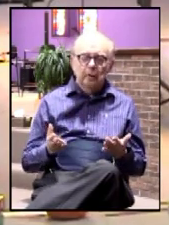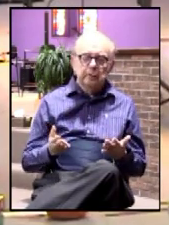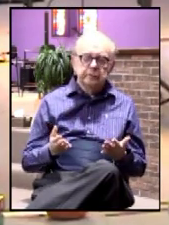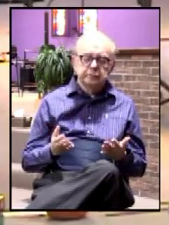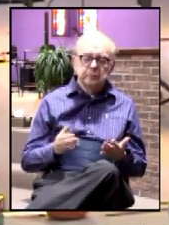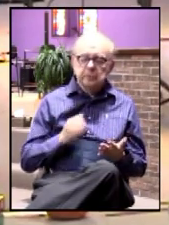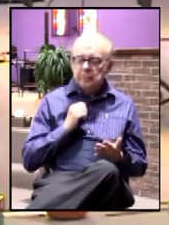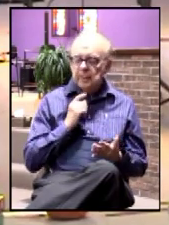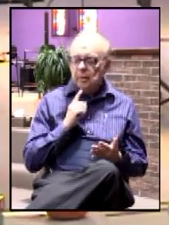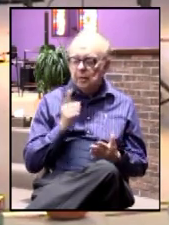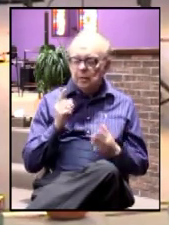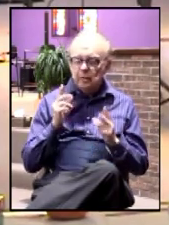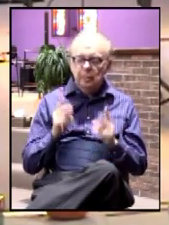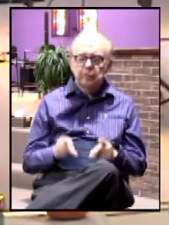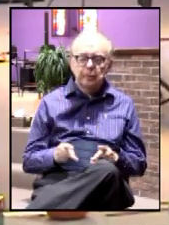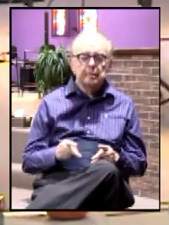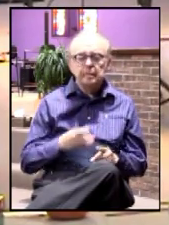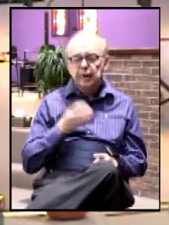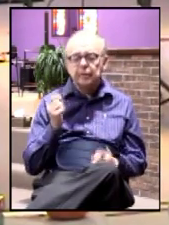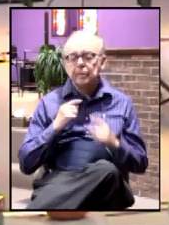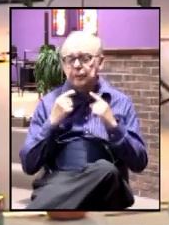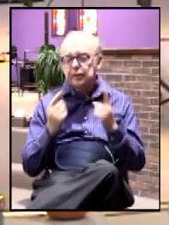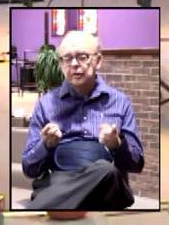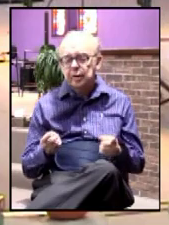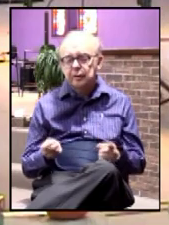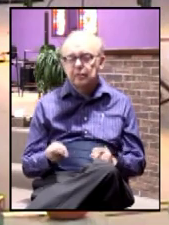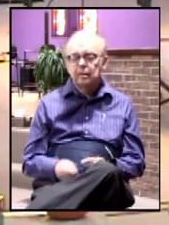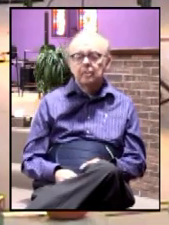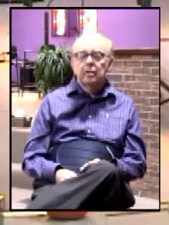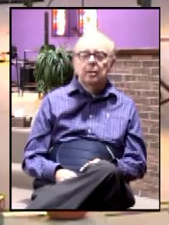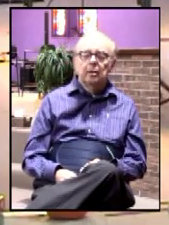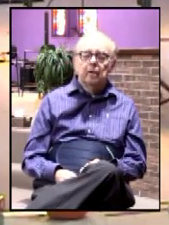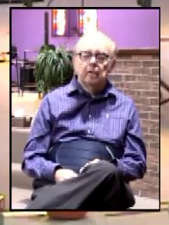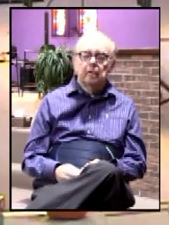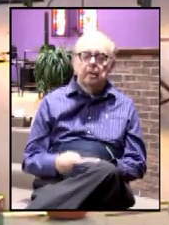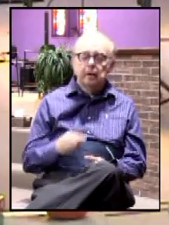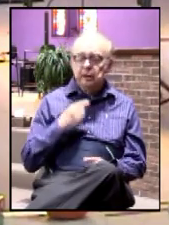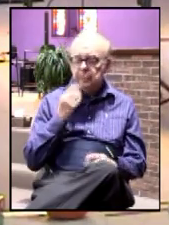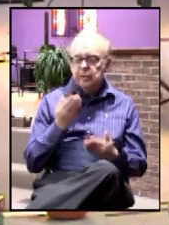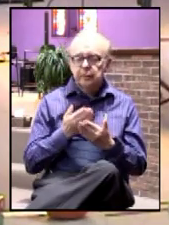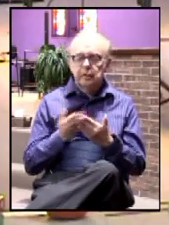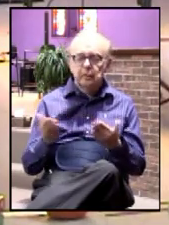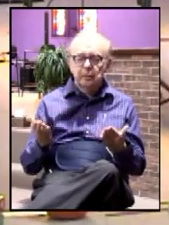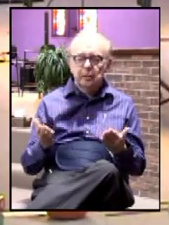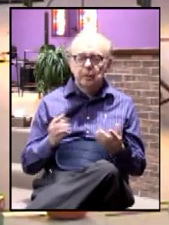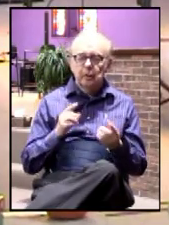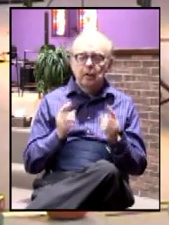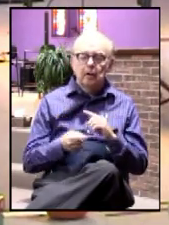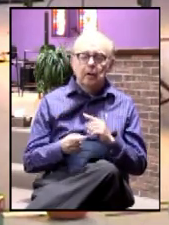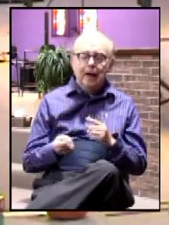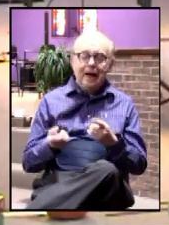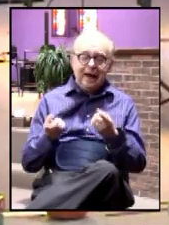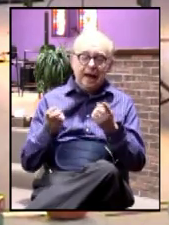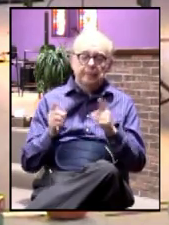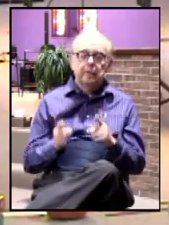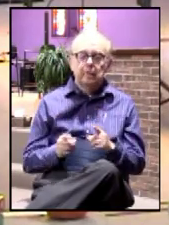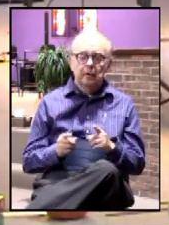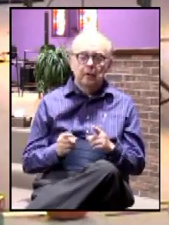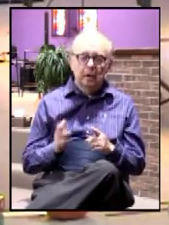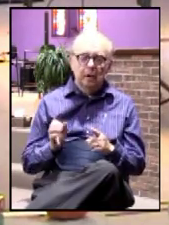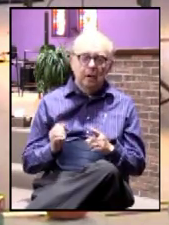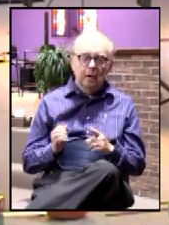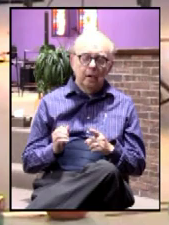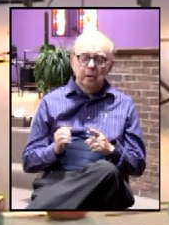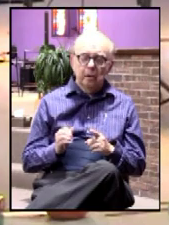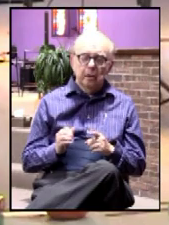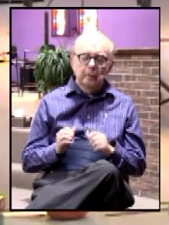someone's single most greatest accomplishment. But let me say this. Changes come